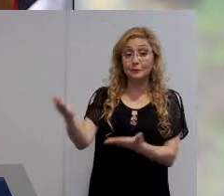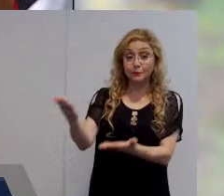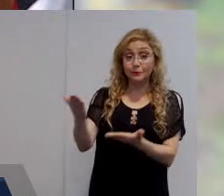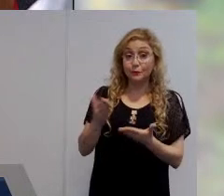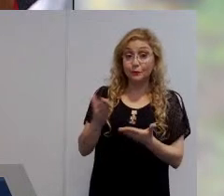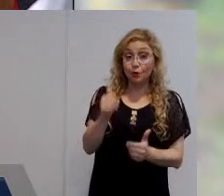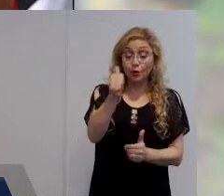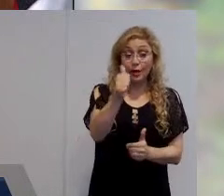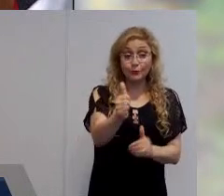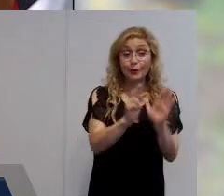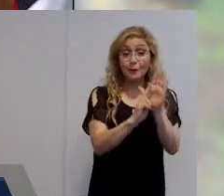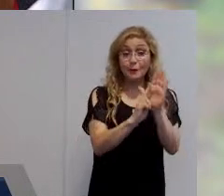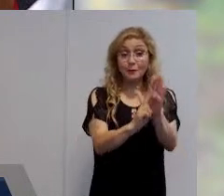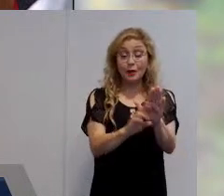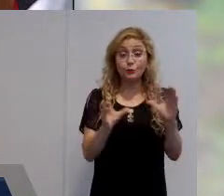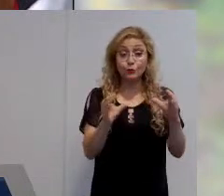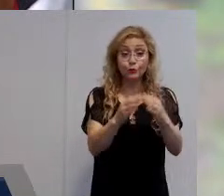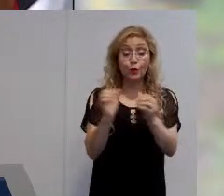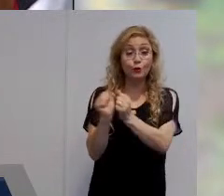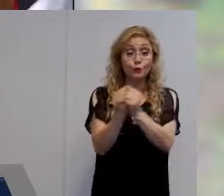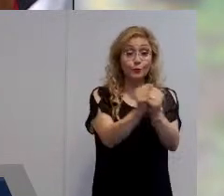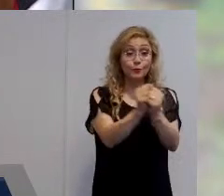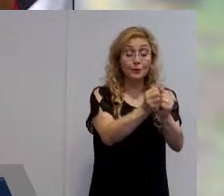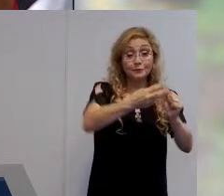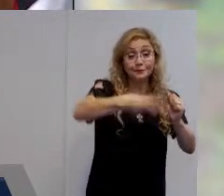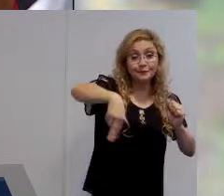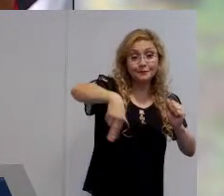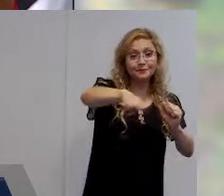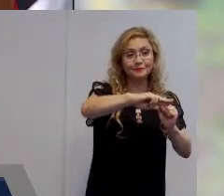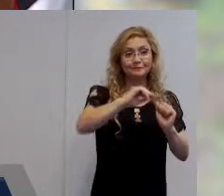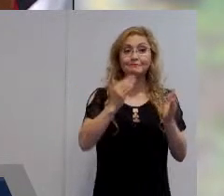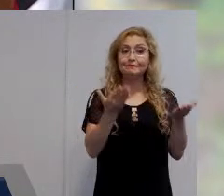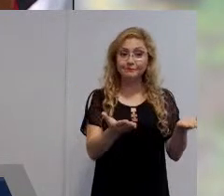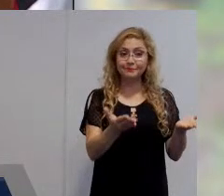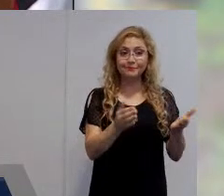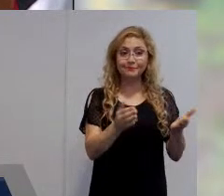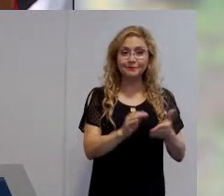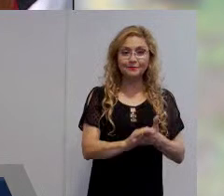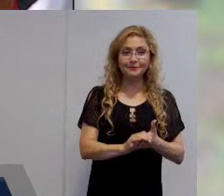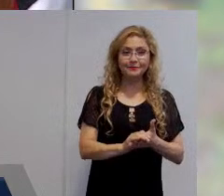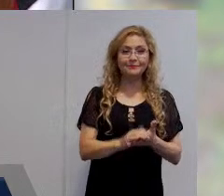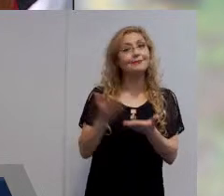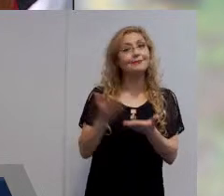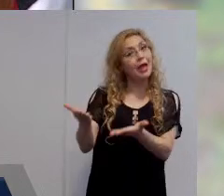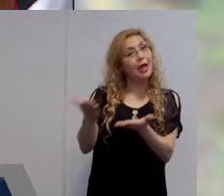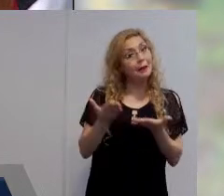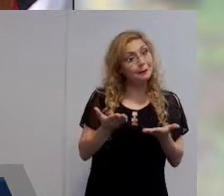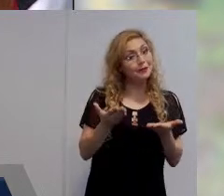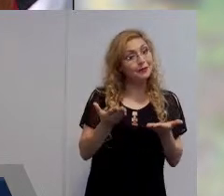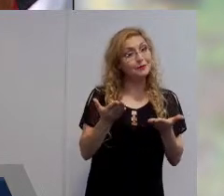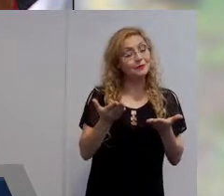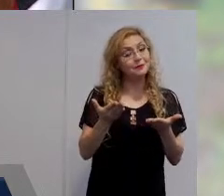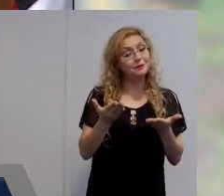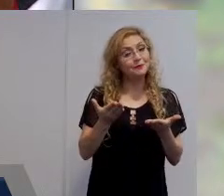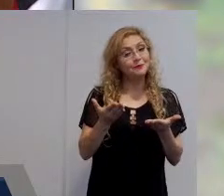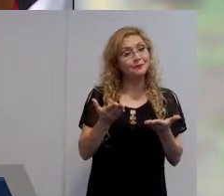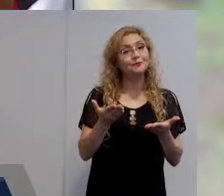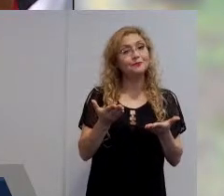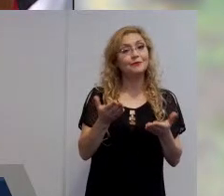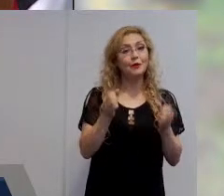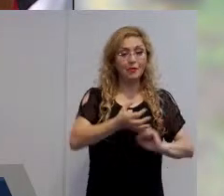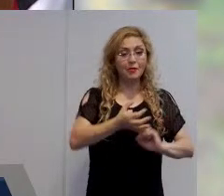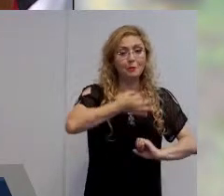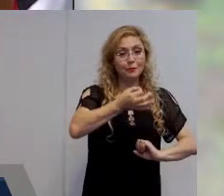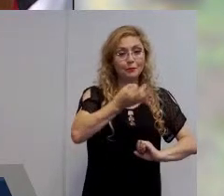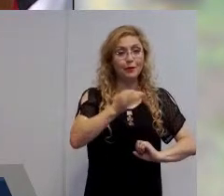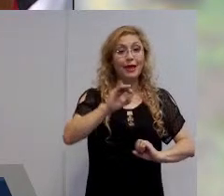hearing brief presentations by the authorities and representatives of the organizations present here today. As a result, I would like